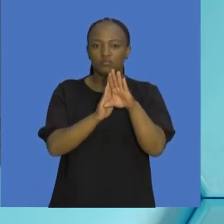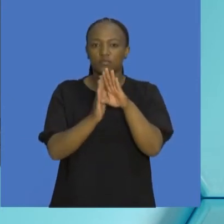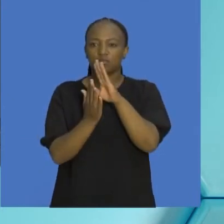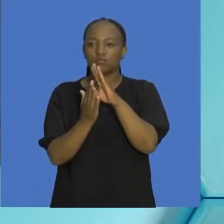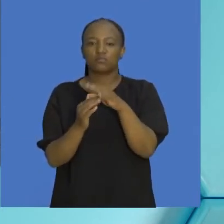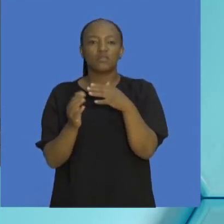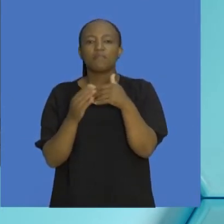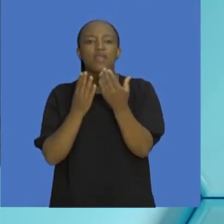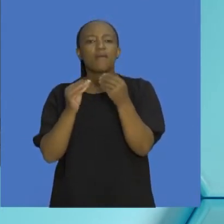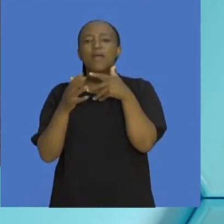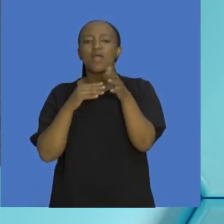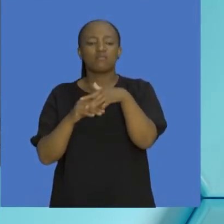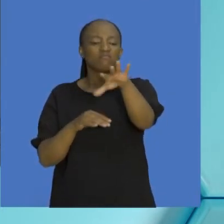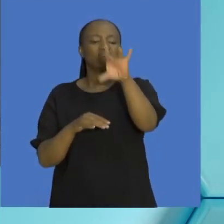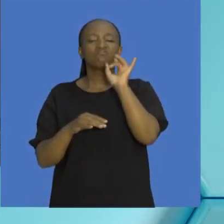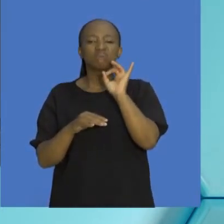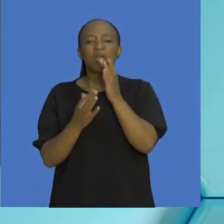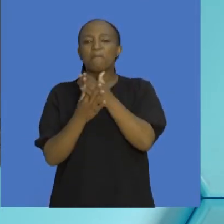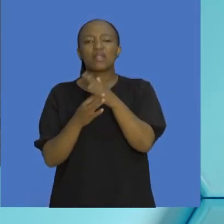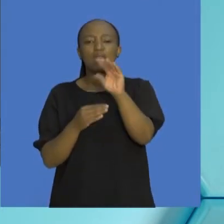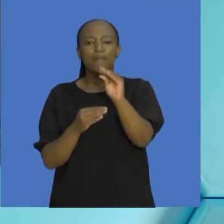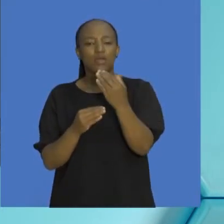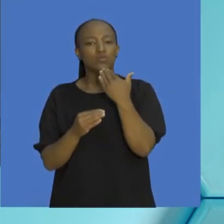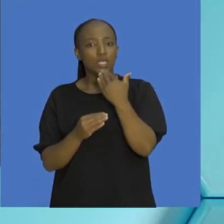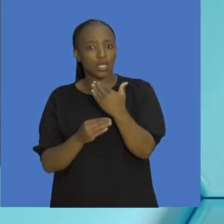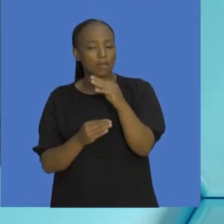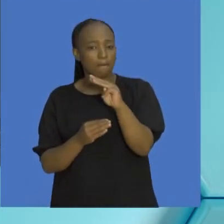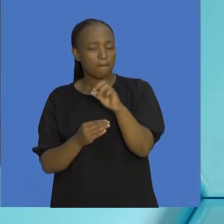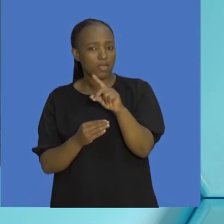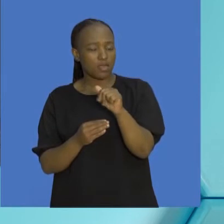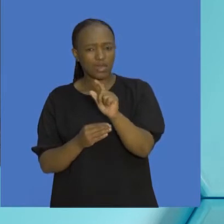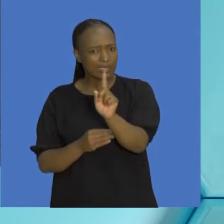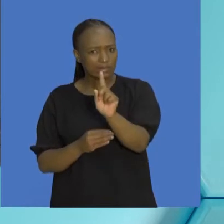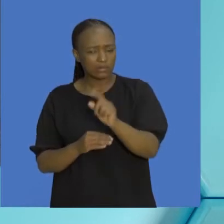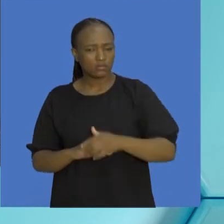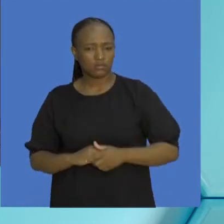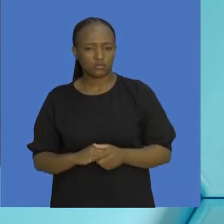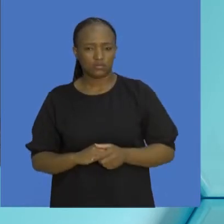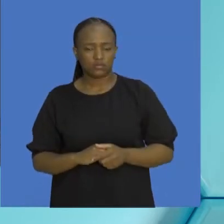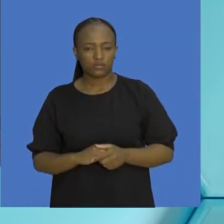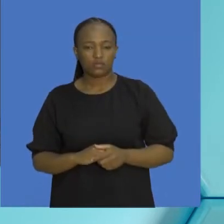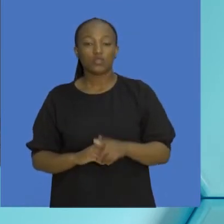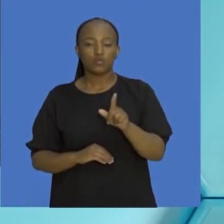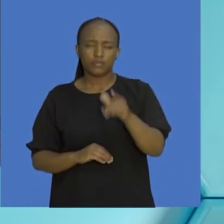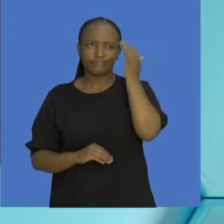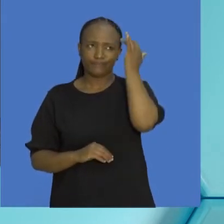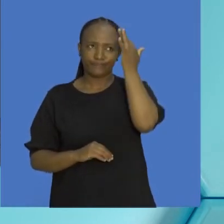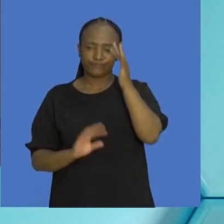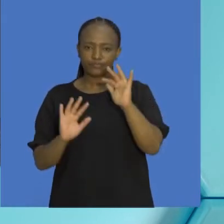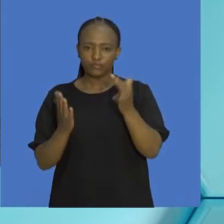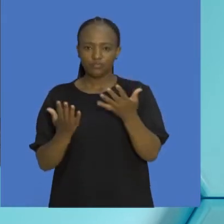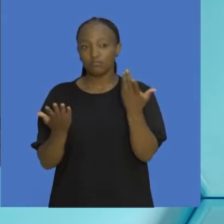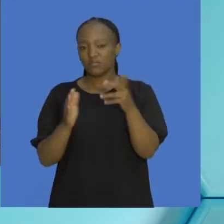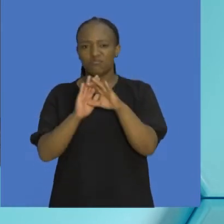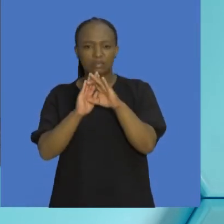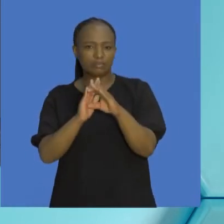just pick any middle number and we call that the median. That's not the median. I want you to think out there.